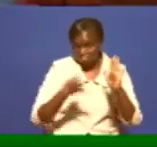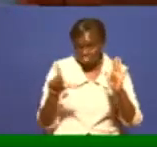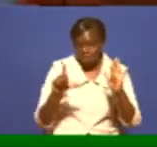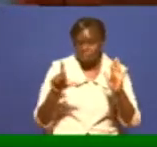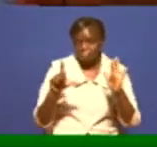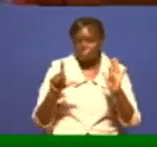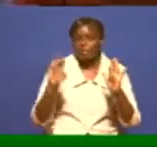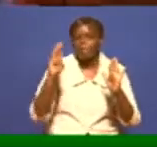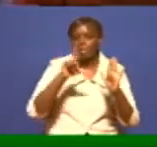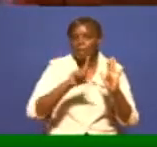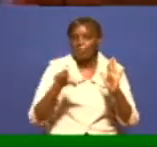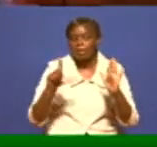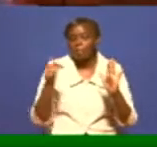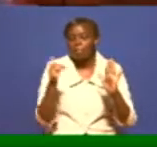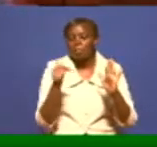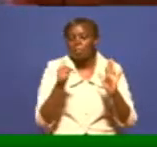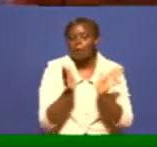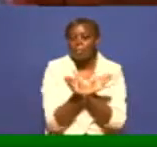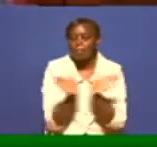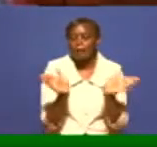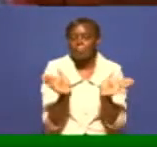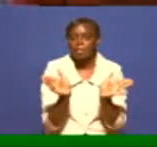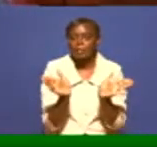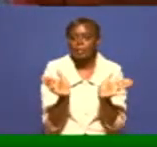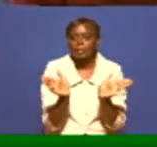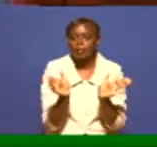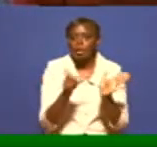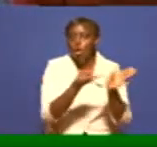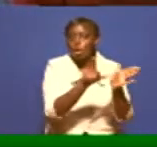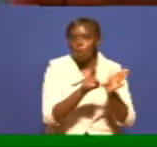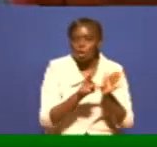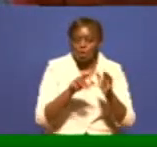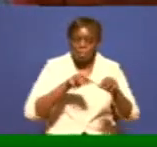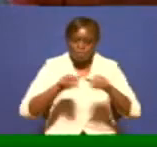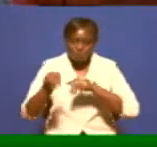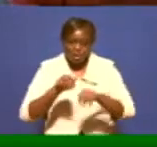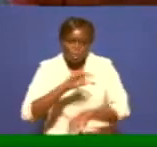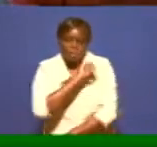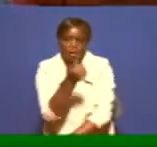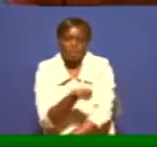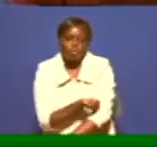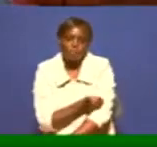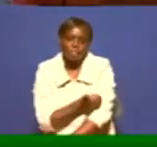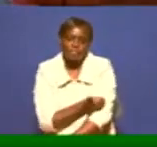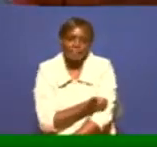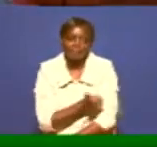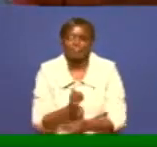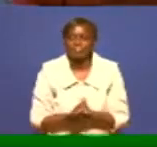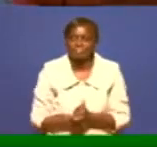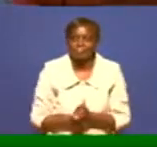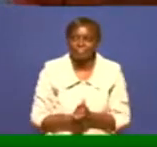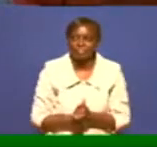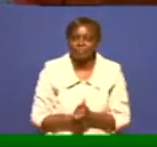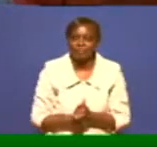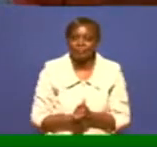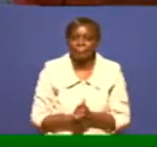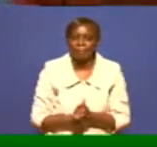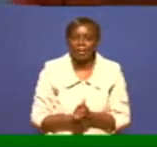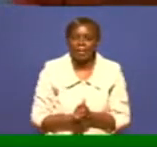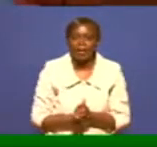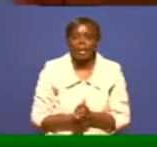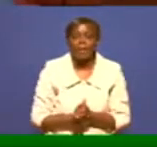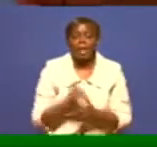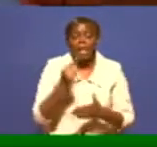on Public Debt Management Authority. Mr. Speaker, you must have realized that all of this